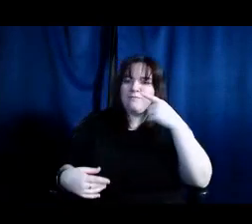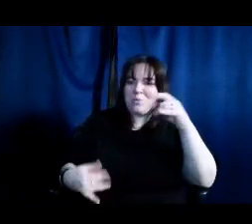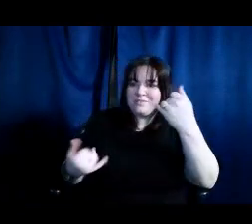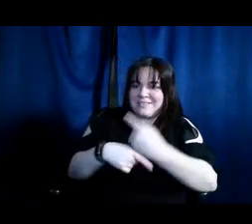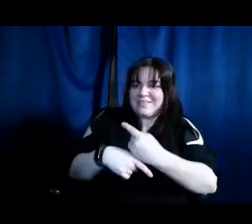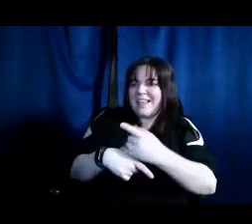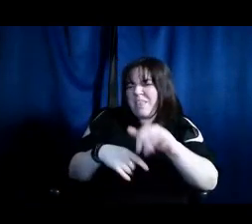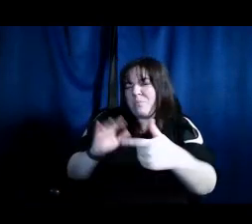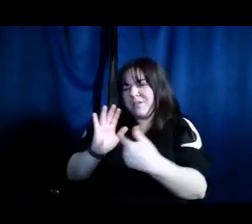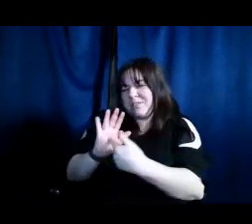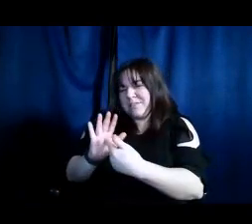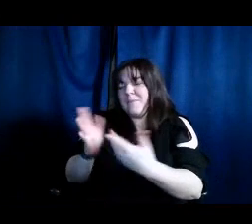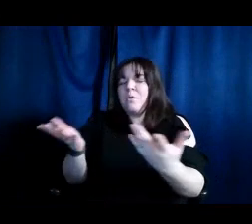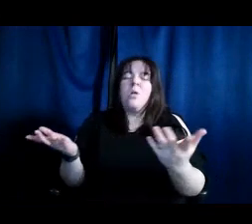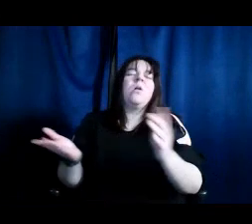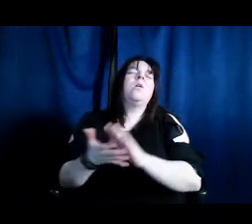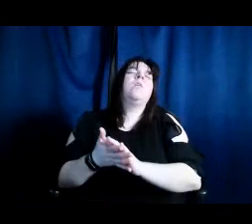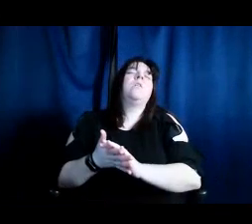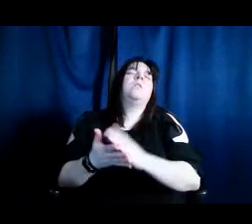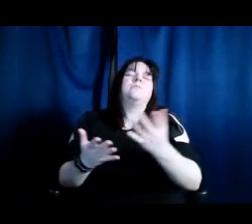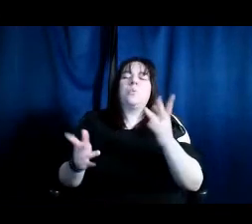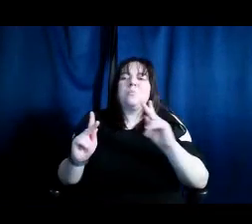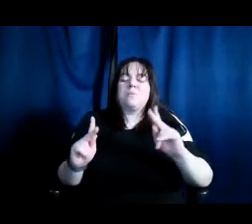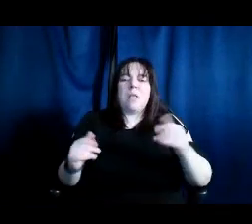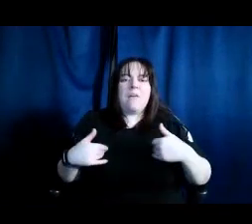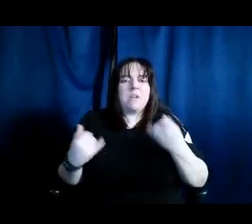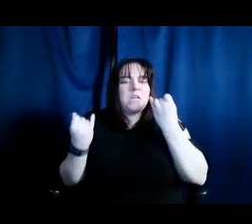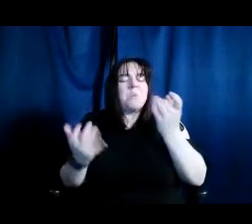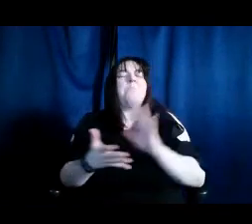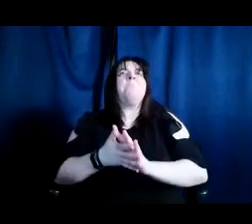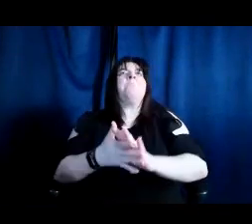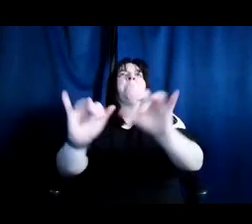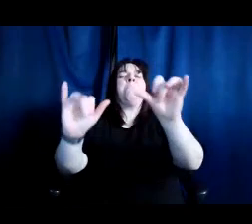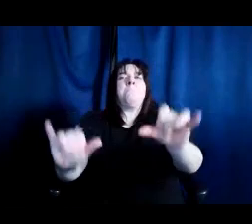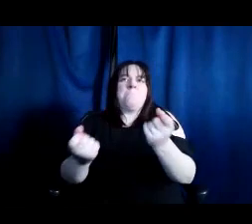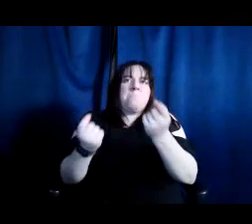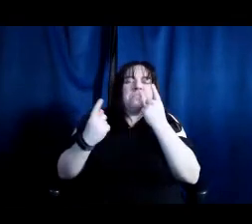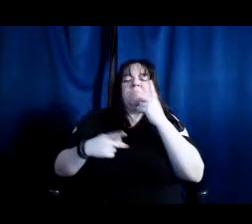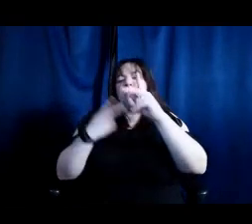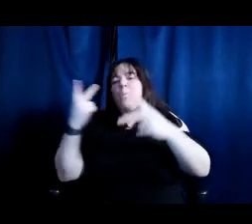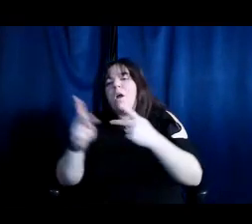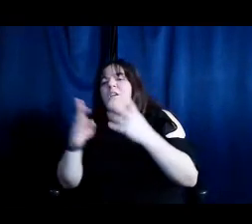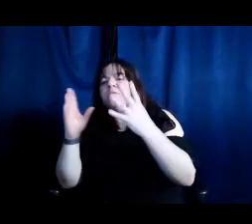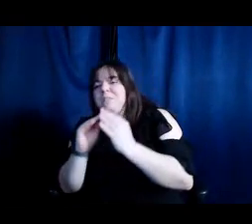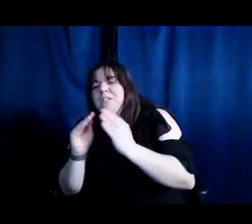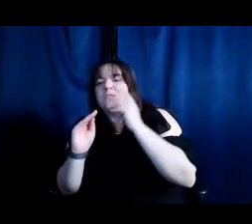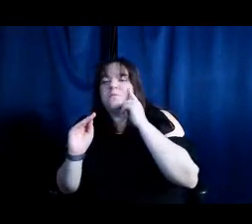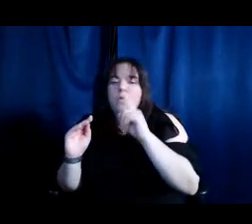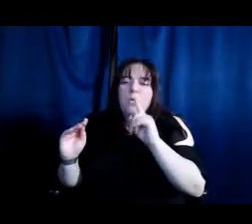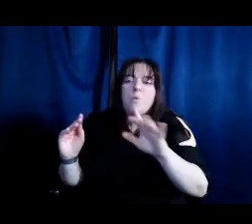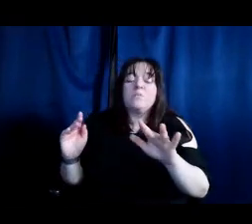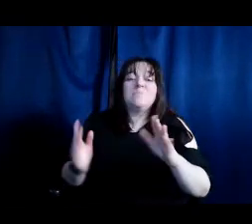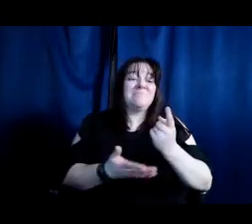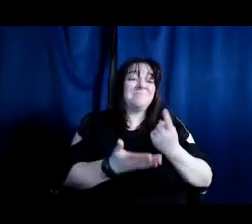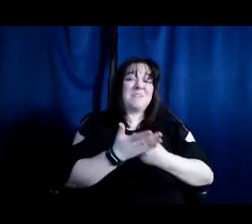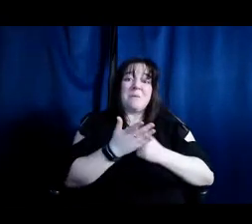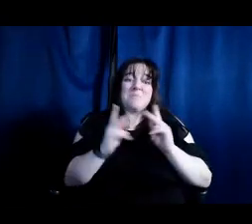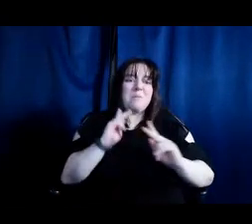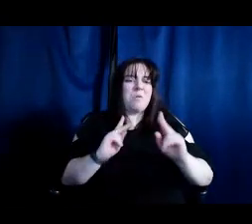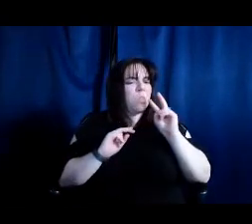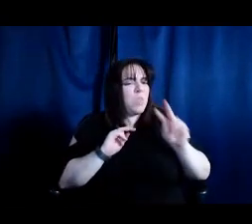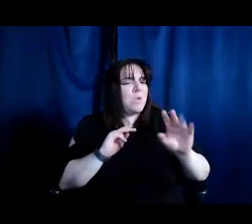would give people an idea of exactly what they were. Because like we said, sometimes people look at that information independently. And so it's